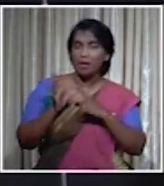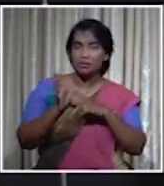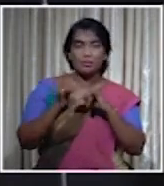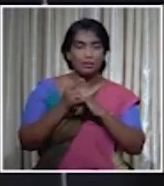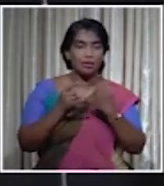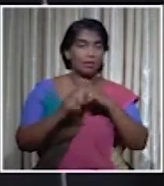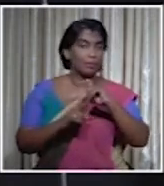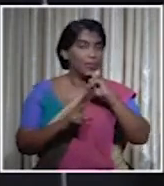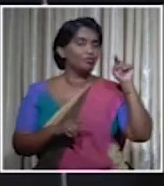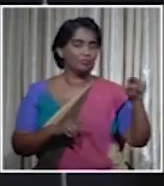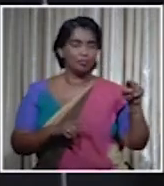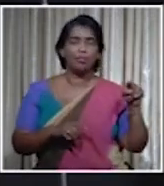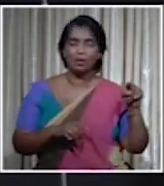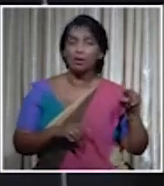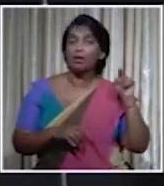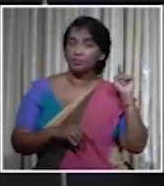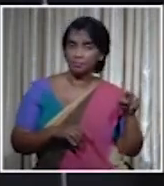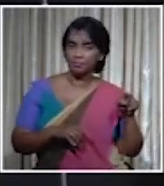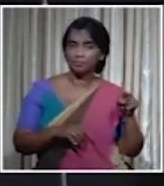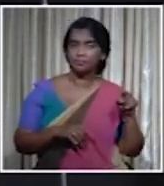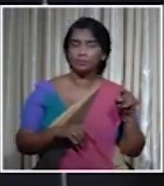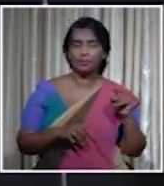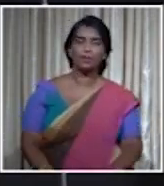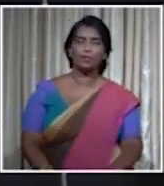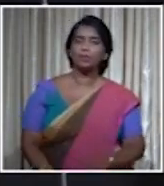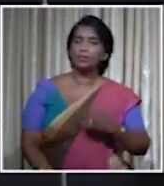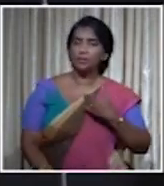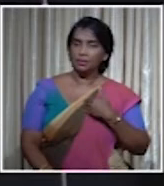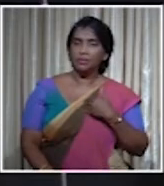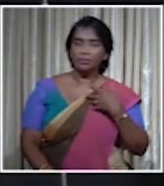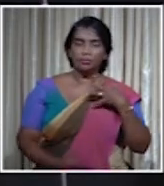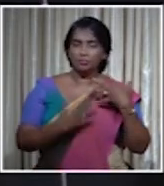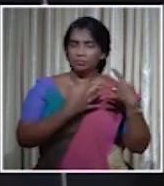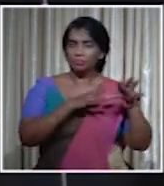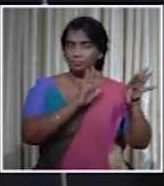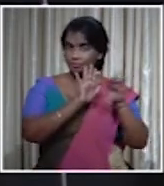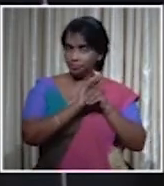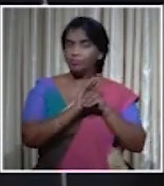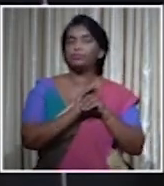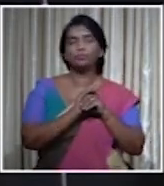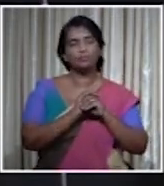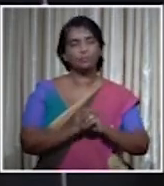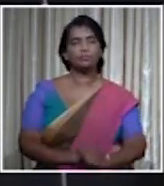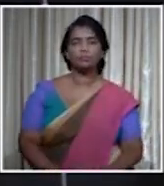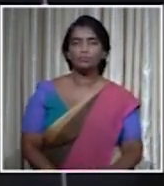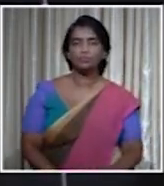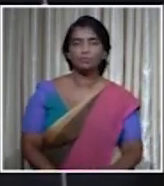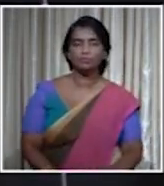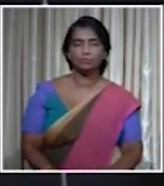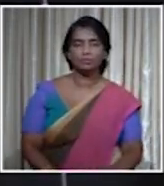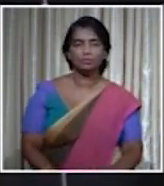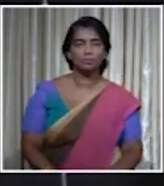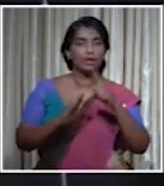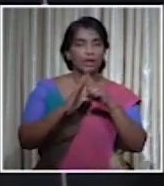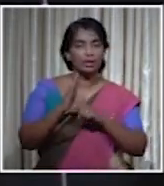Now, this particular case, I would like to quote a column written by Mr. Javed Yusuf in